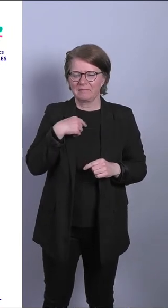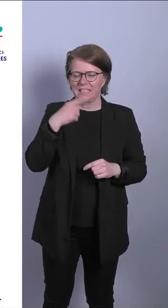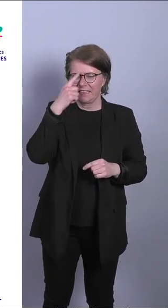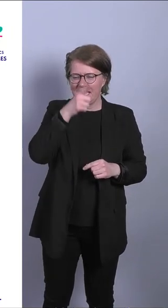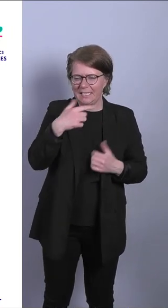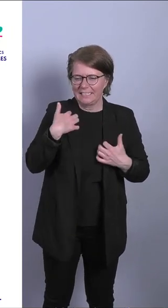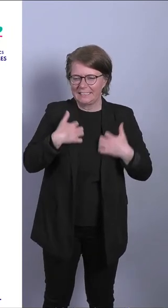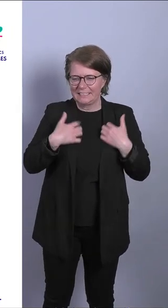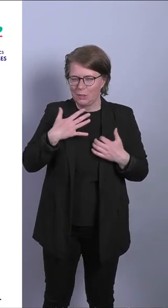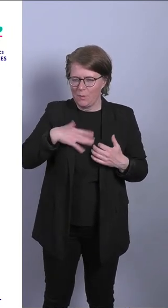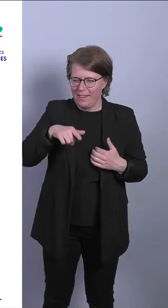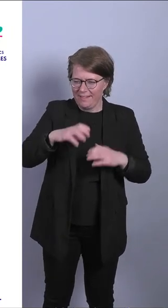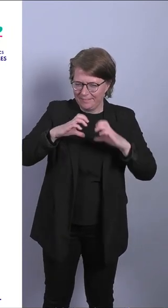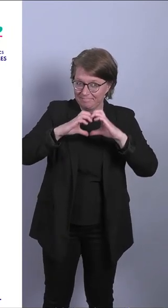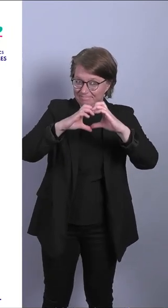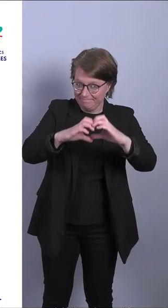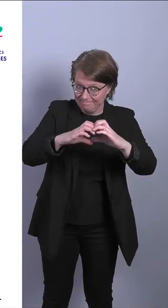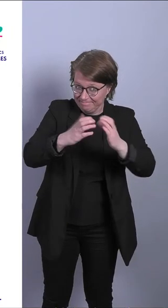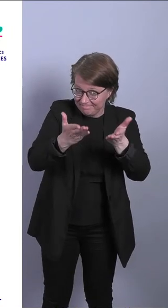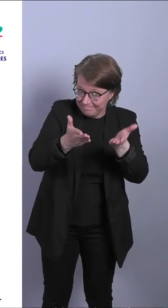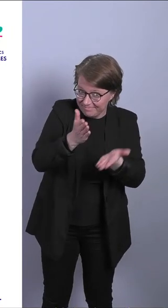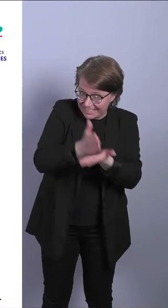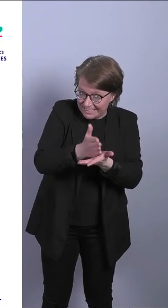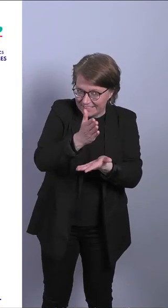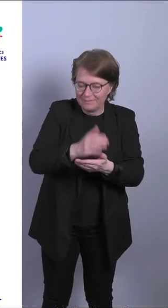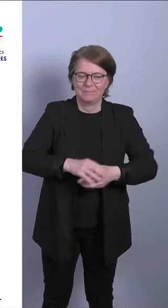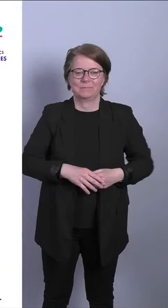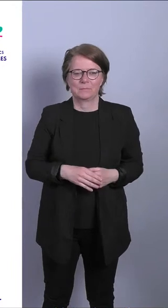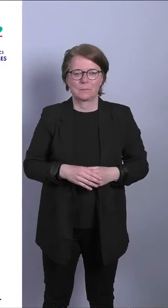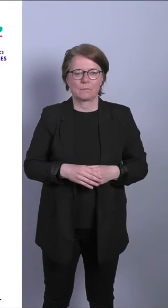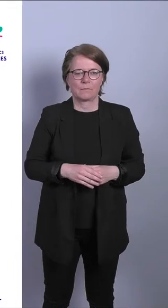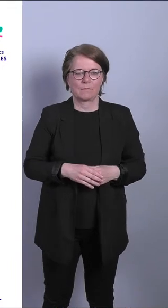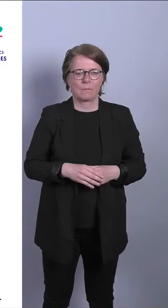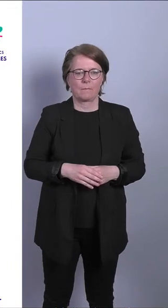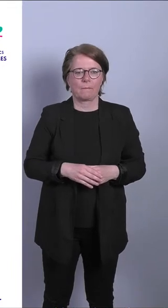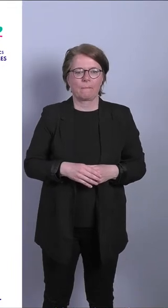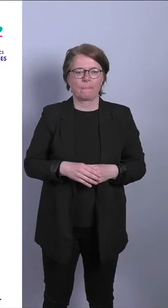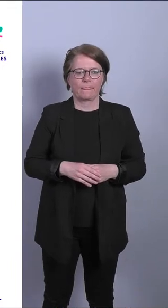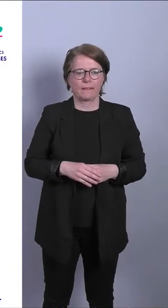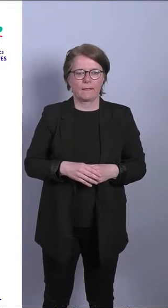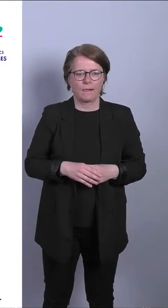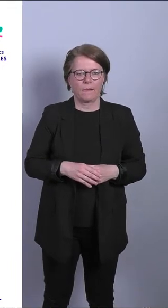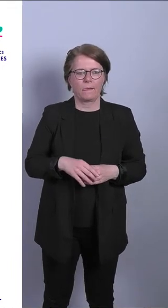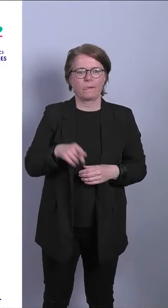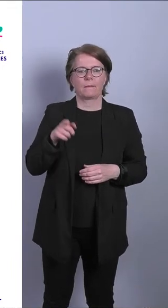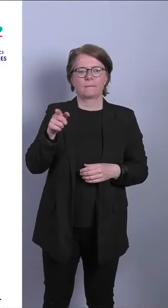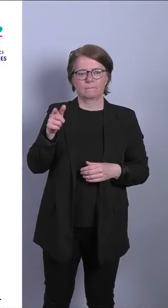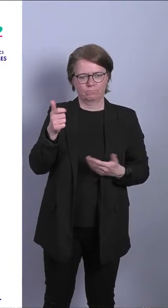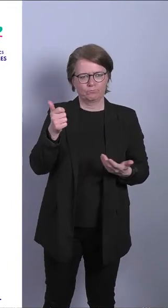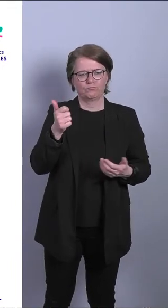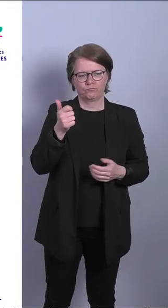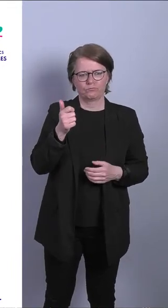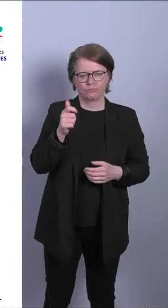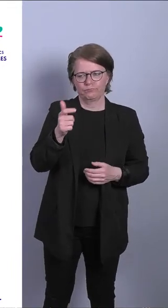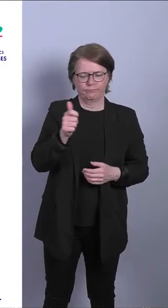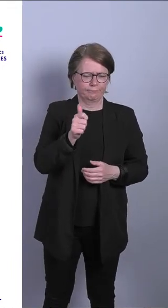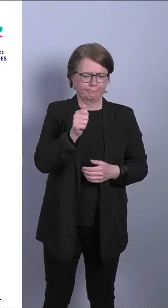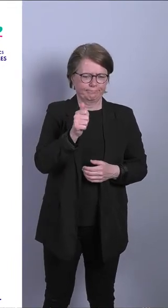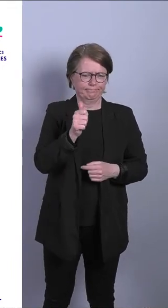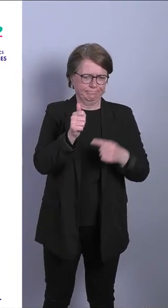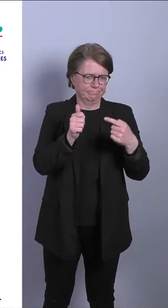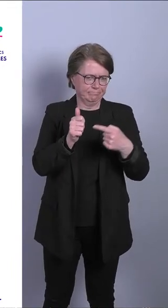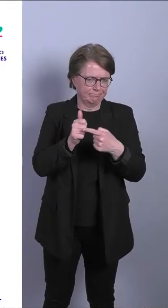sure everybody wants to have this cuddly toy, right? Okay, there's the QR code, or you go into Menti and